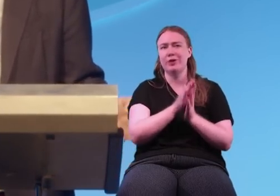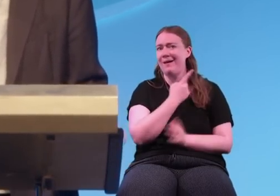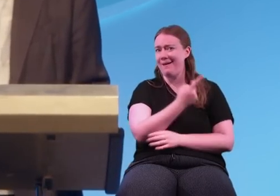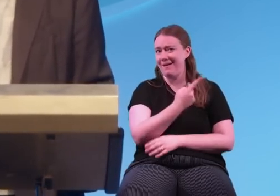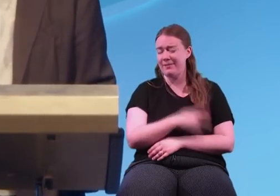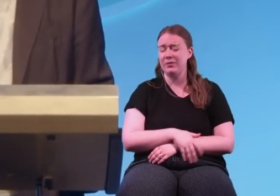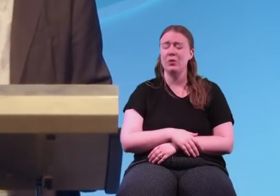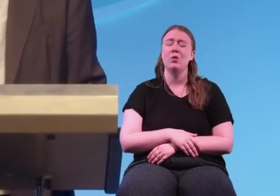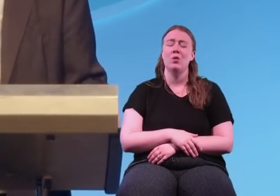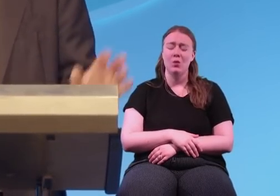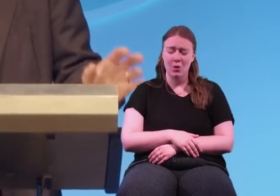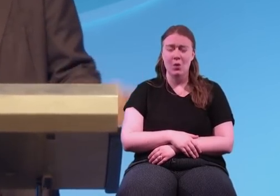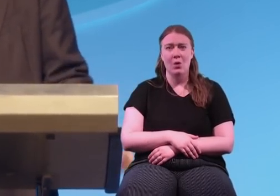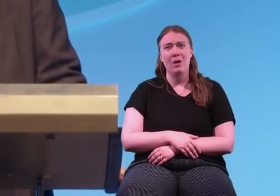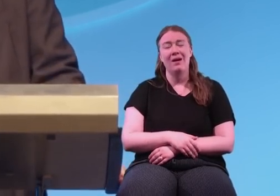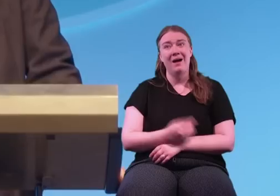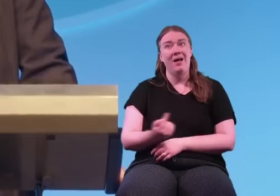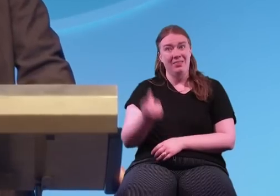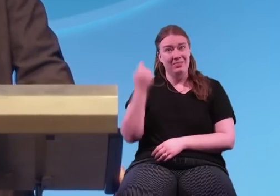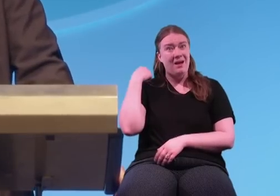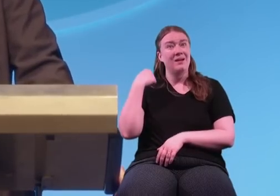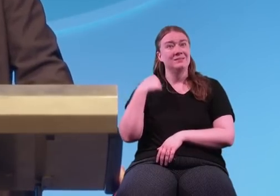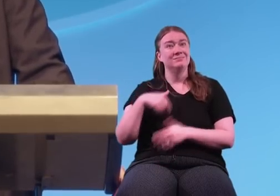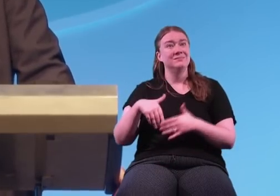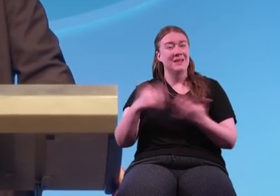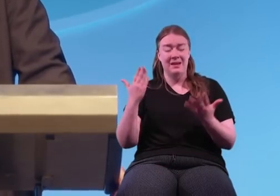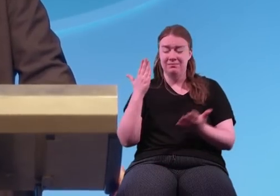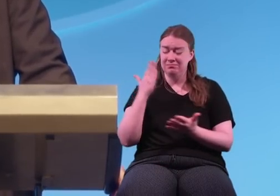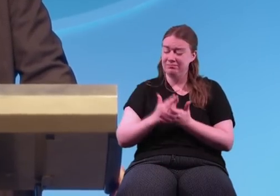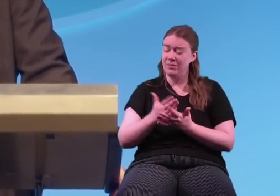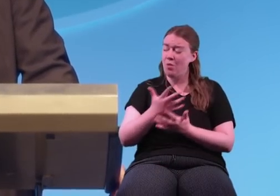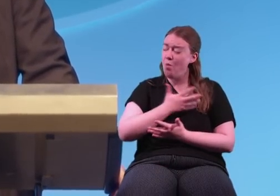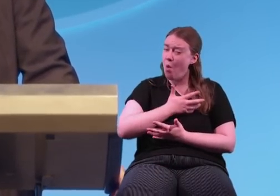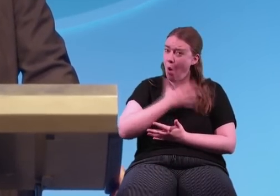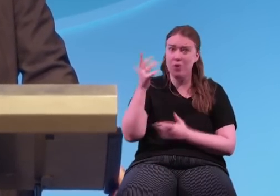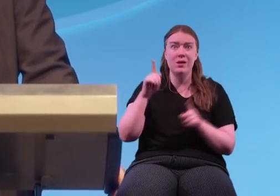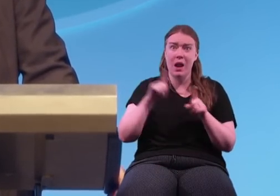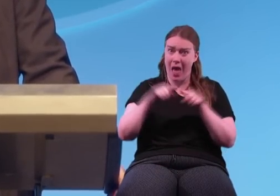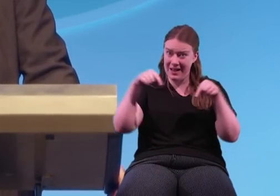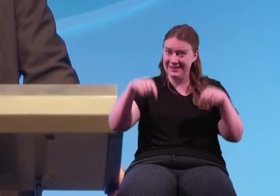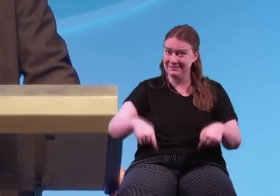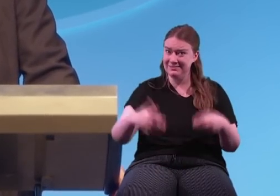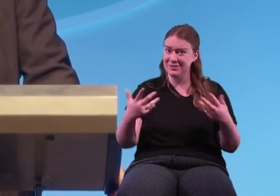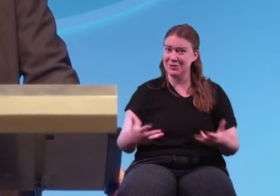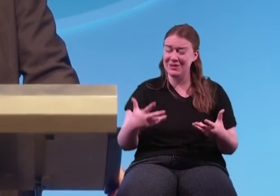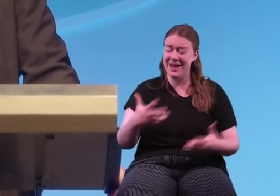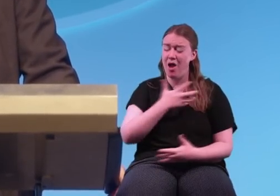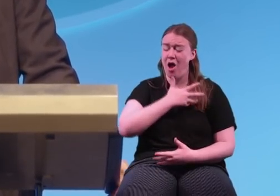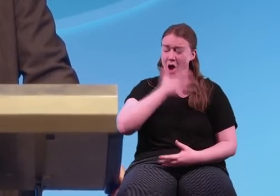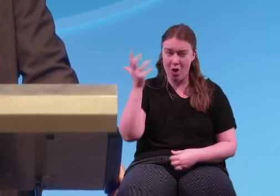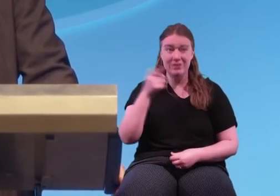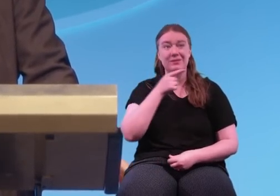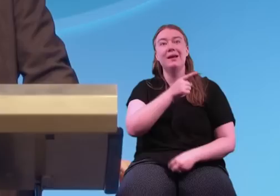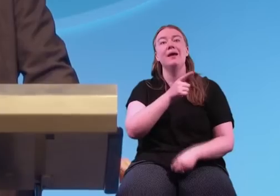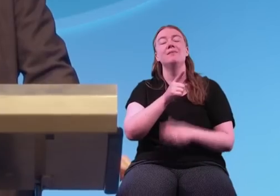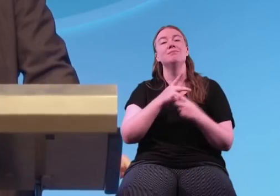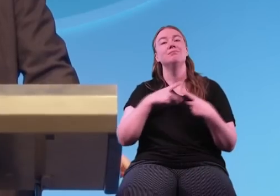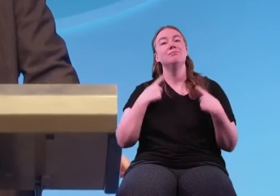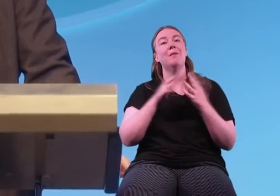was a very hot, like this, Methodist church. And it was tough